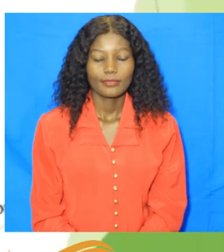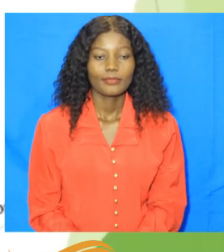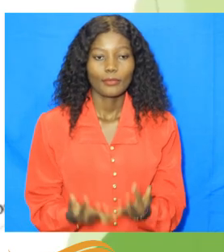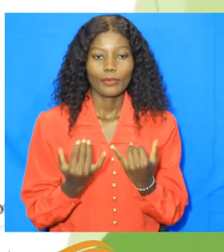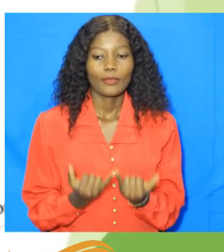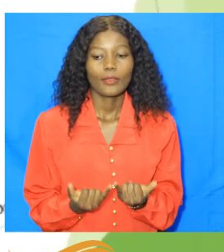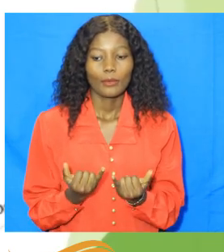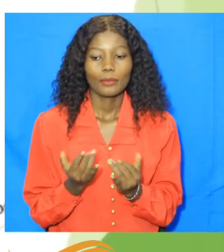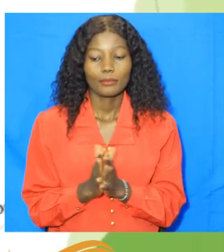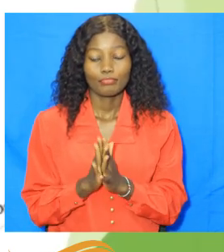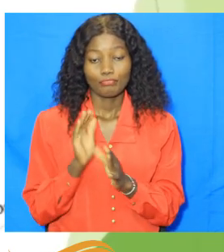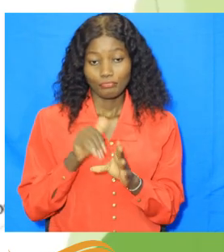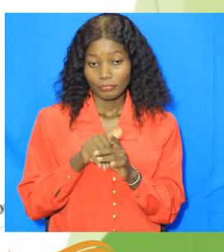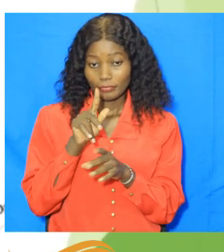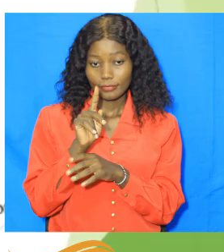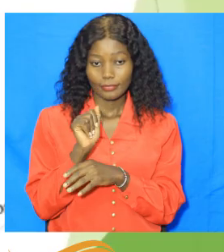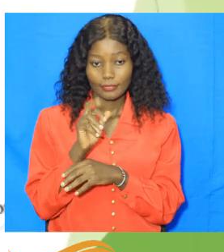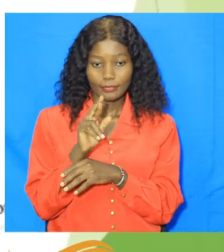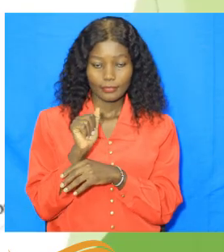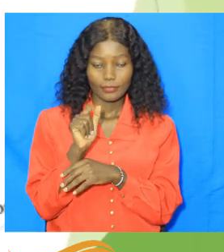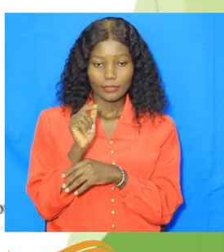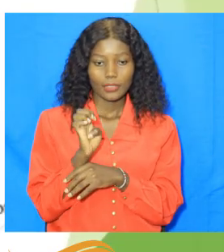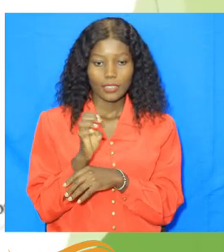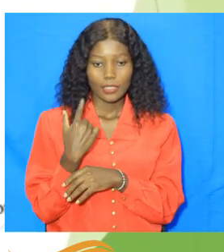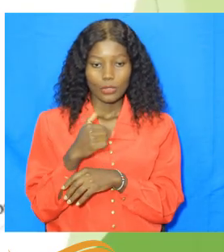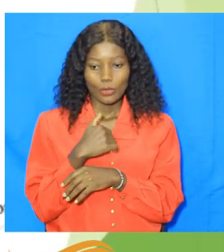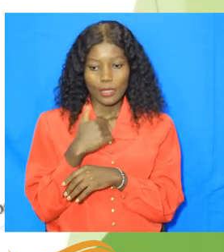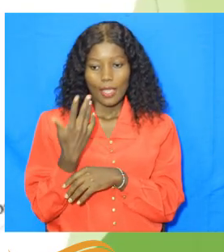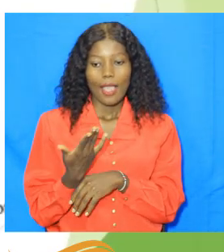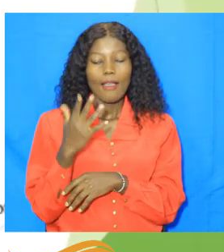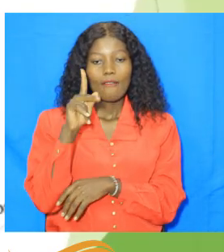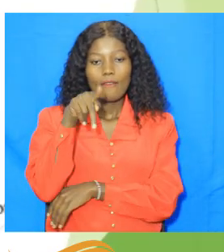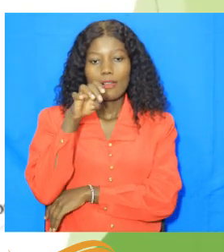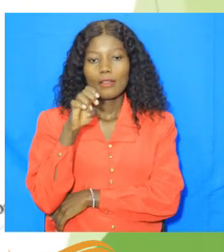So, in karate, we have penalties,